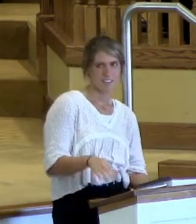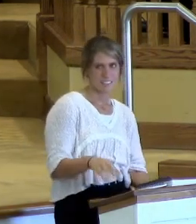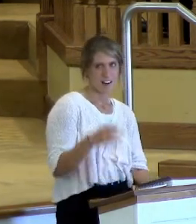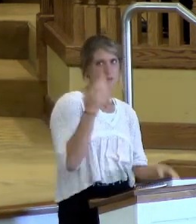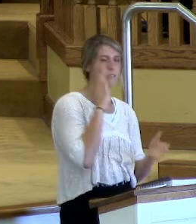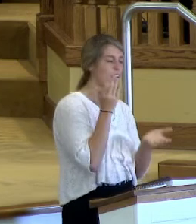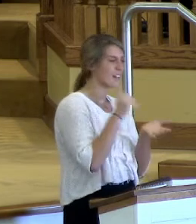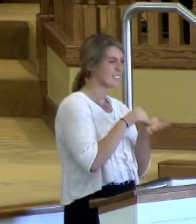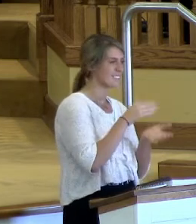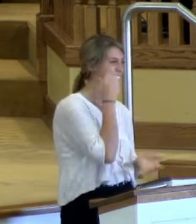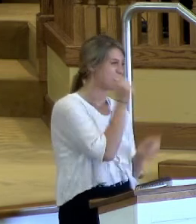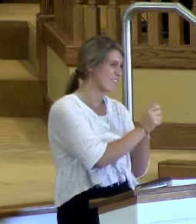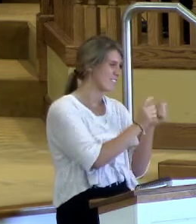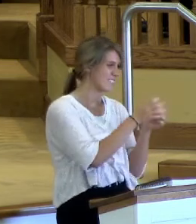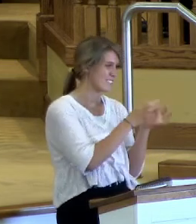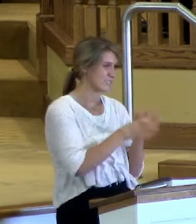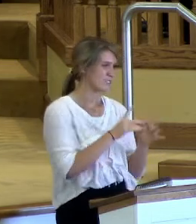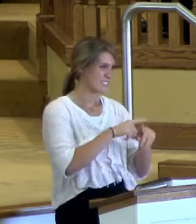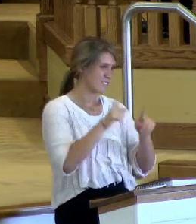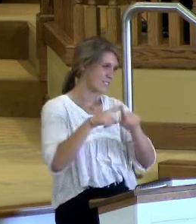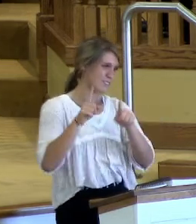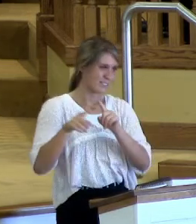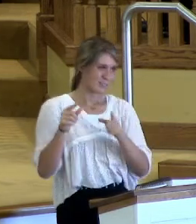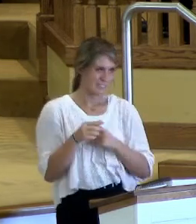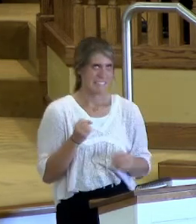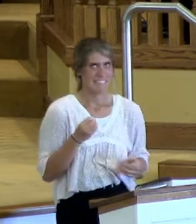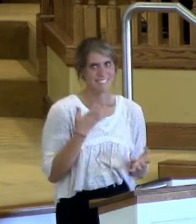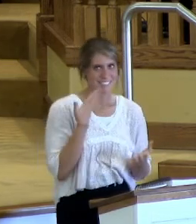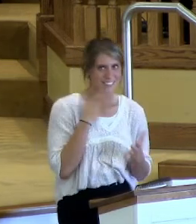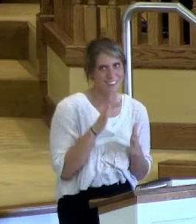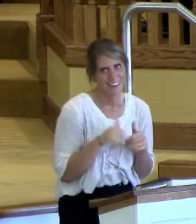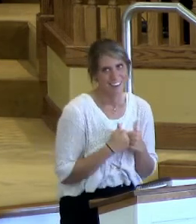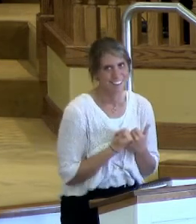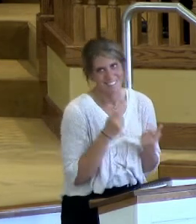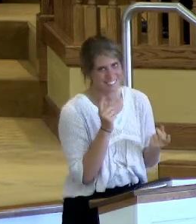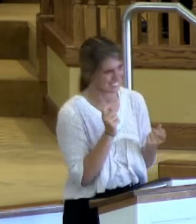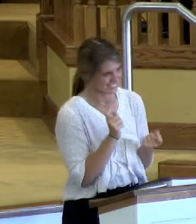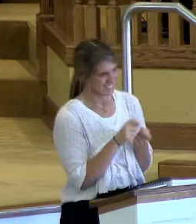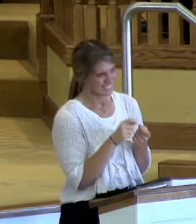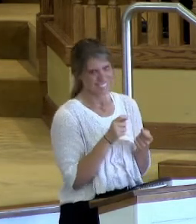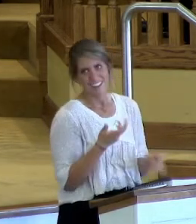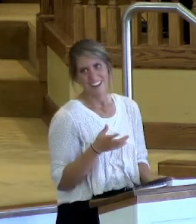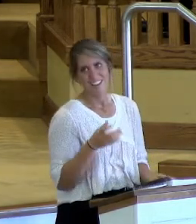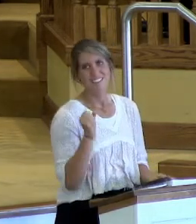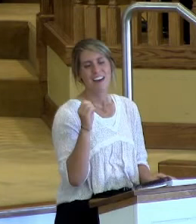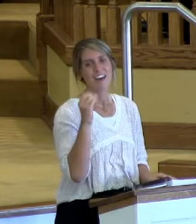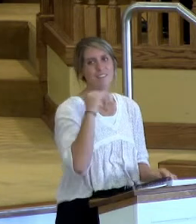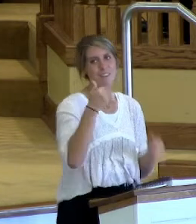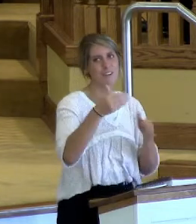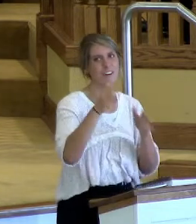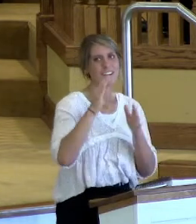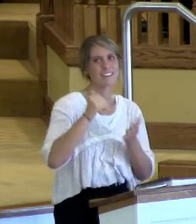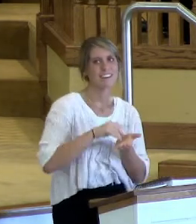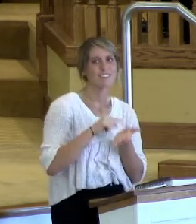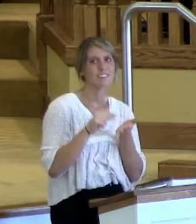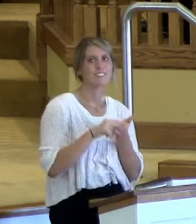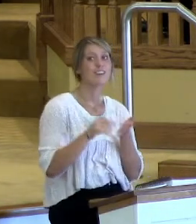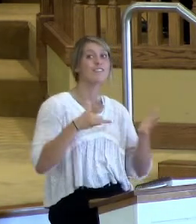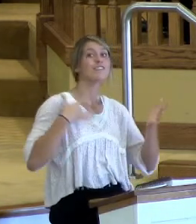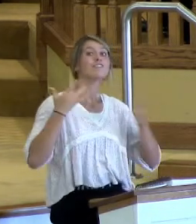We're going to go over that one right one more time. Just think about those verses real quick. Rejoice evermore, pray without ceasing, give in everything, give thanks. Here we go.